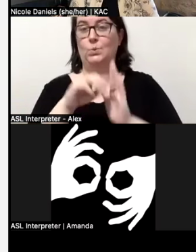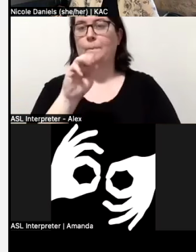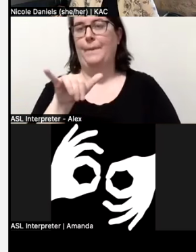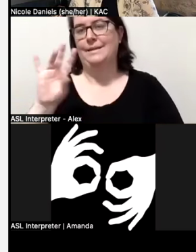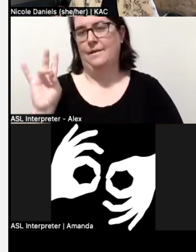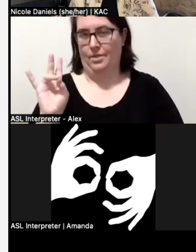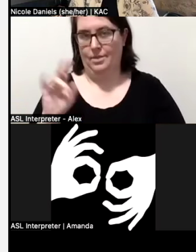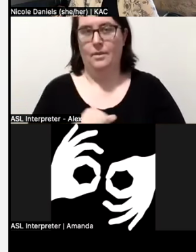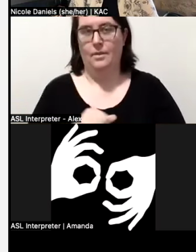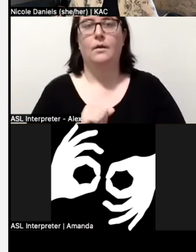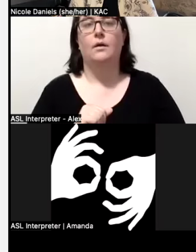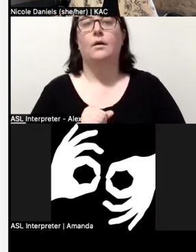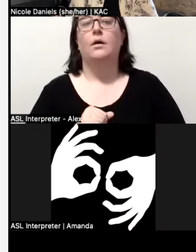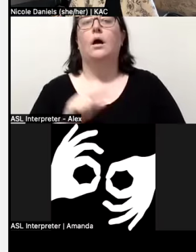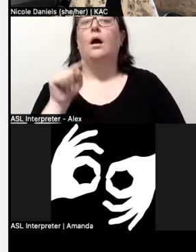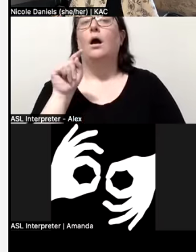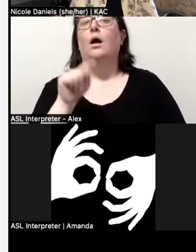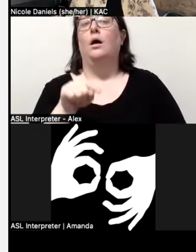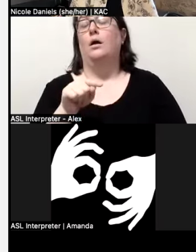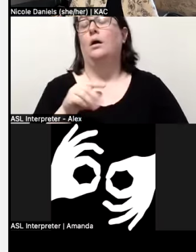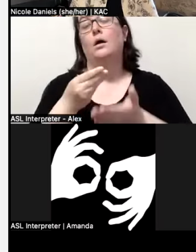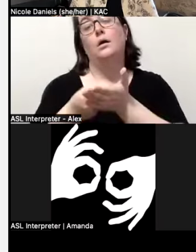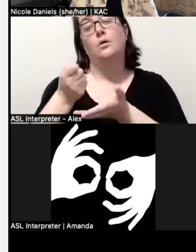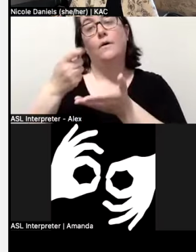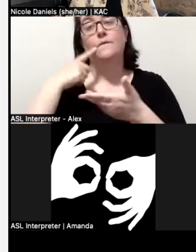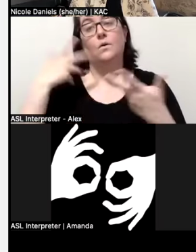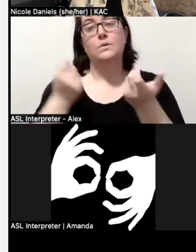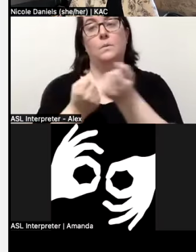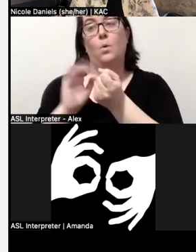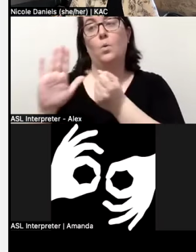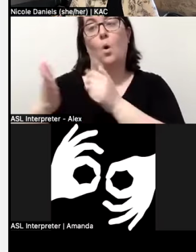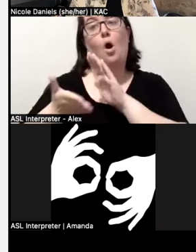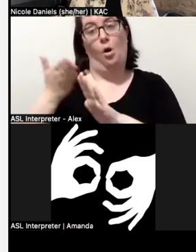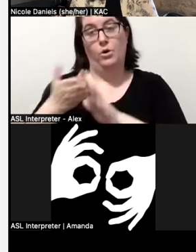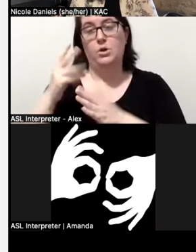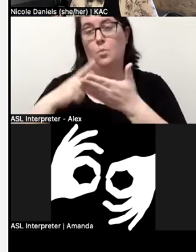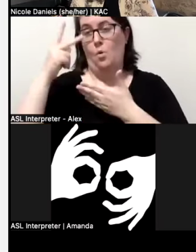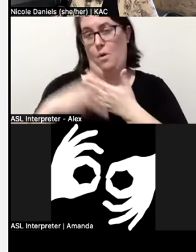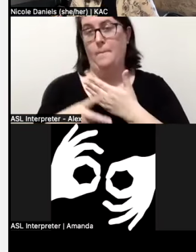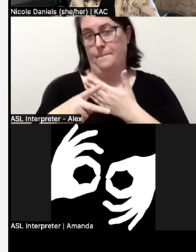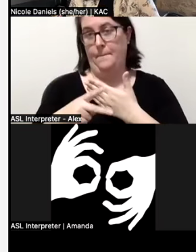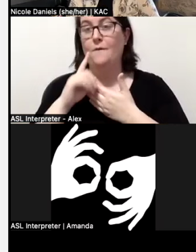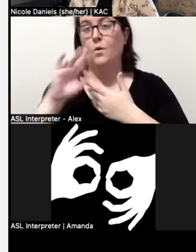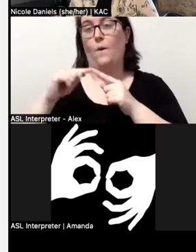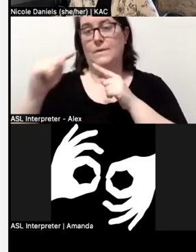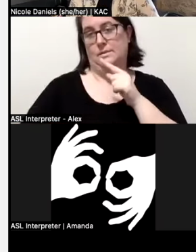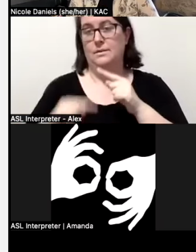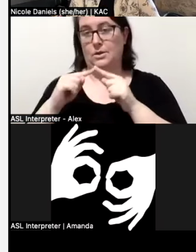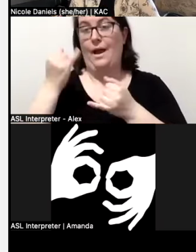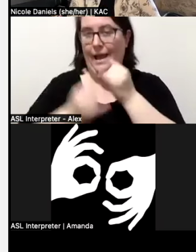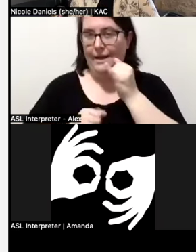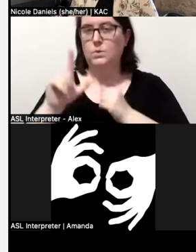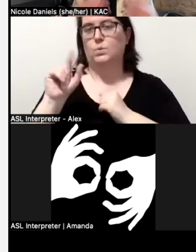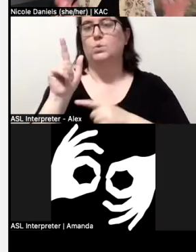CKAF operating grants are intended to support the recipient organization's operations and programming for their fiscal year ending in